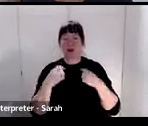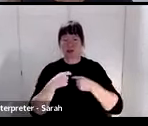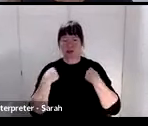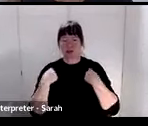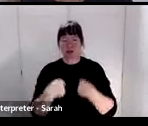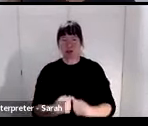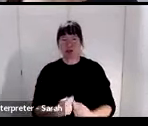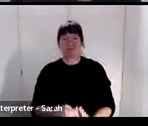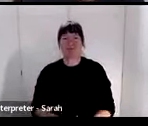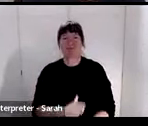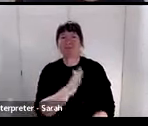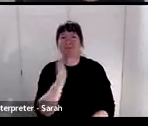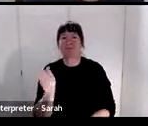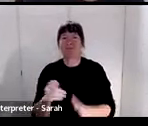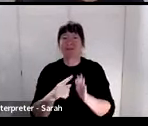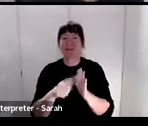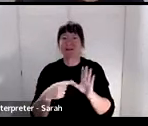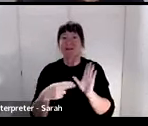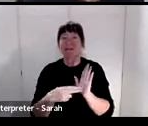Jen.